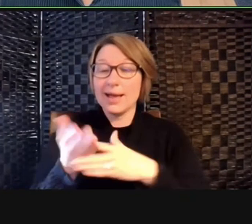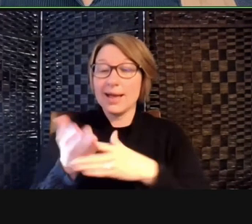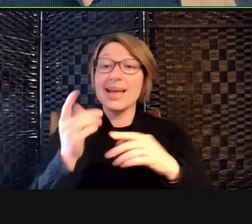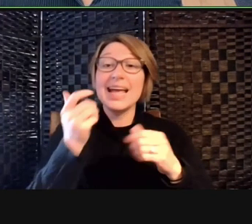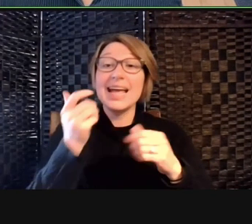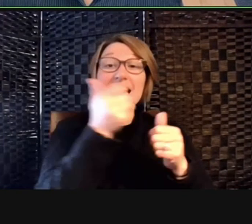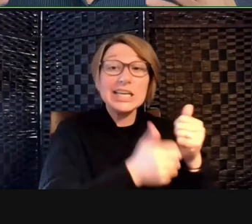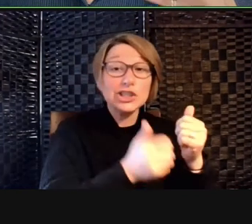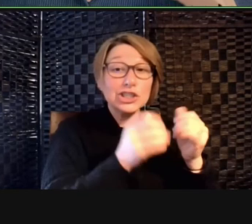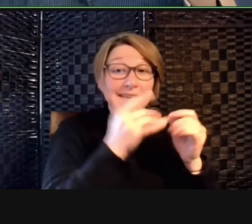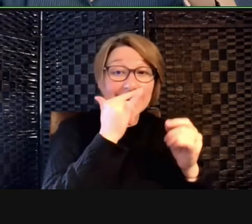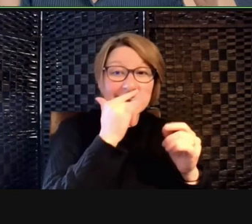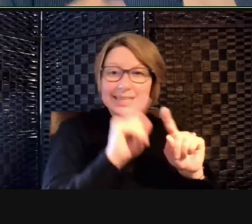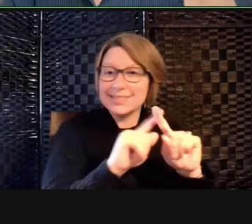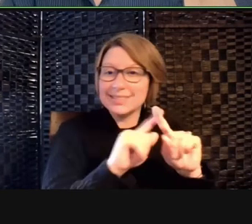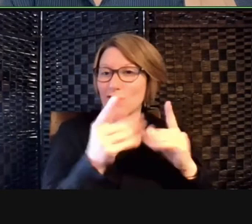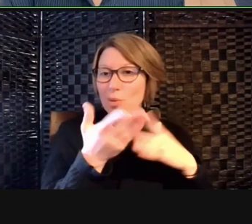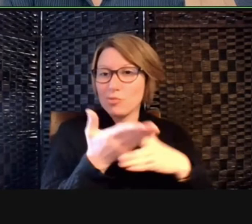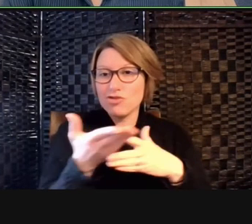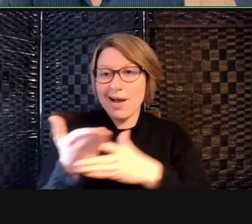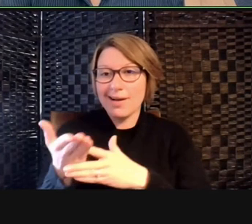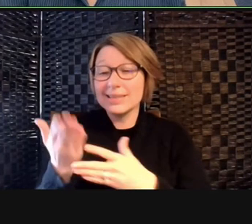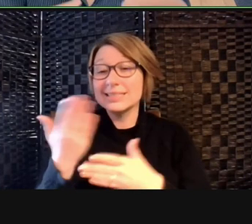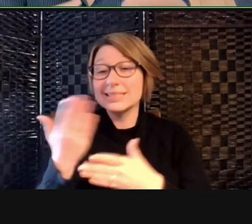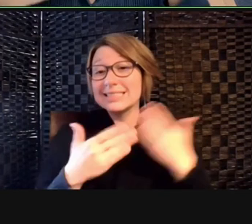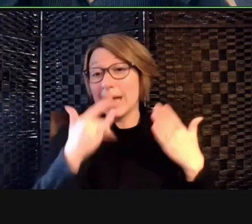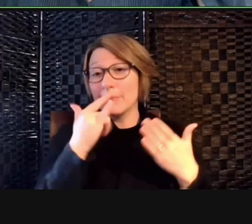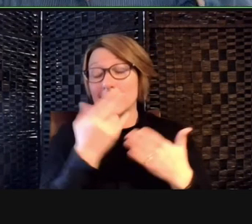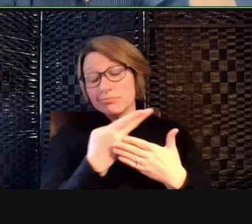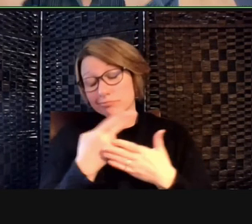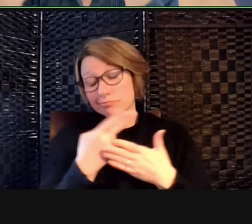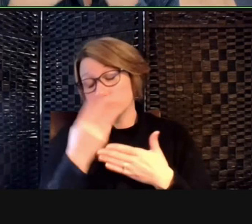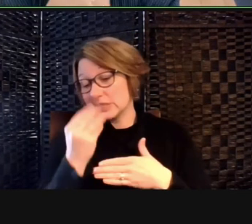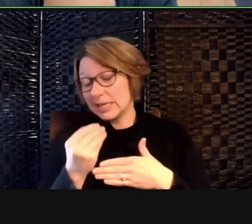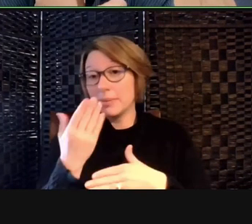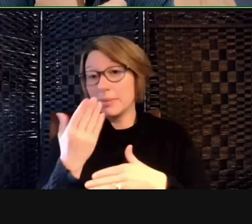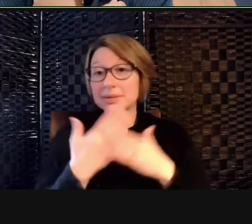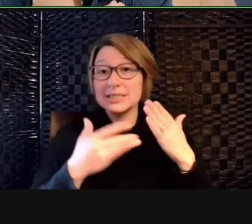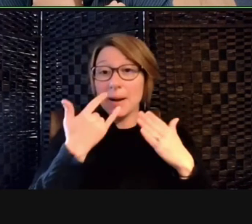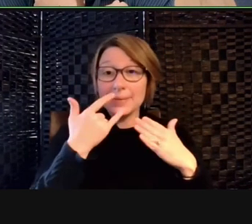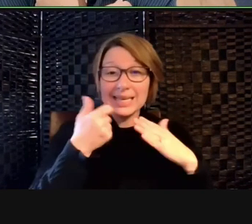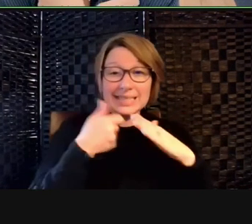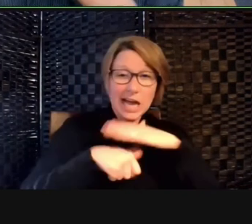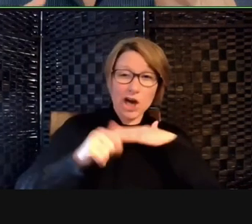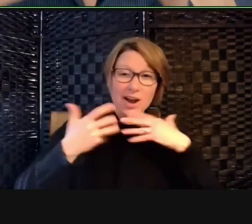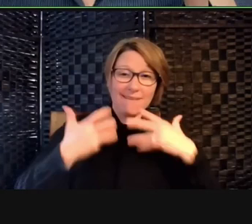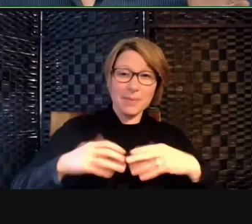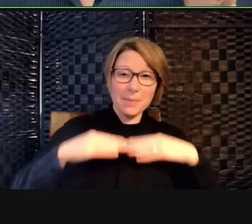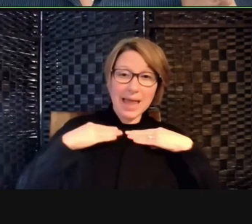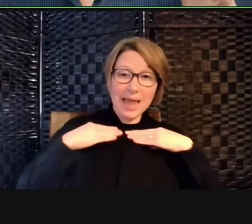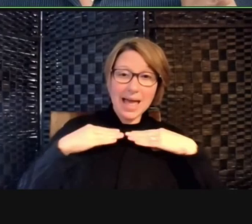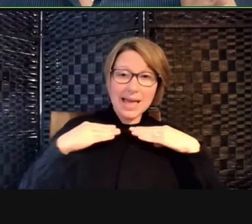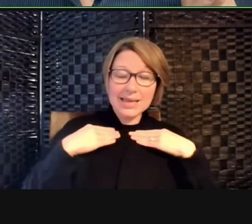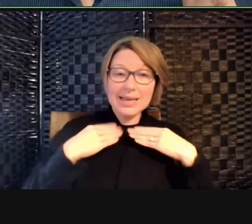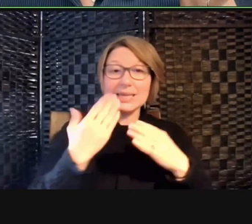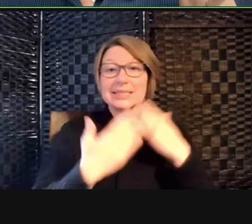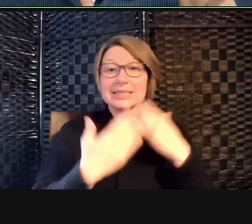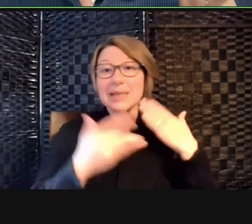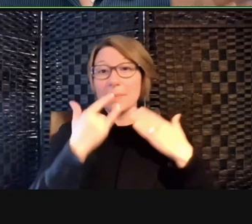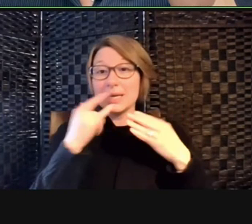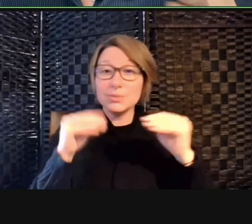each kid. Some kids might just want to lay down and go to sleep. Other kids might want to bury themselves under a heavy blanket. Some kids want to move